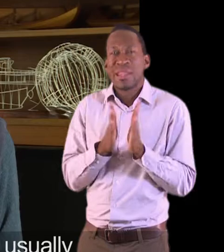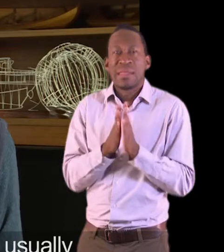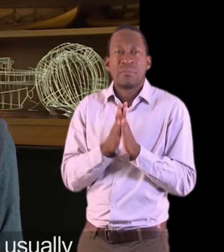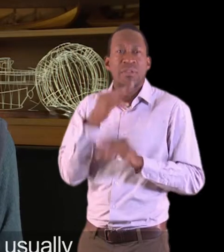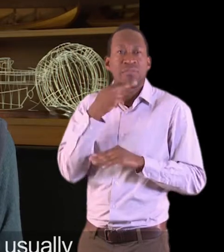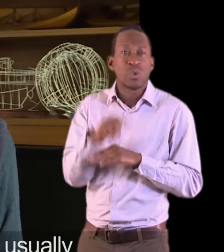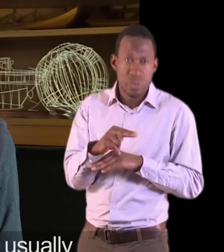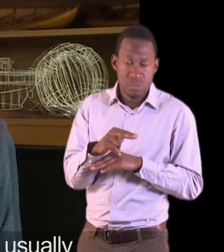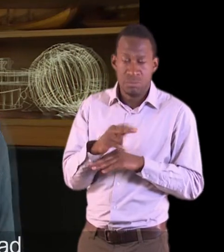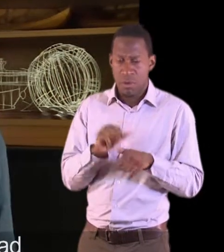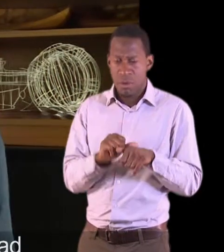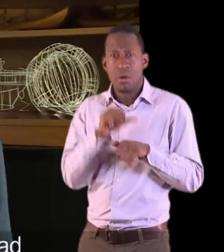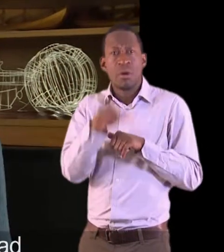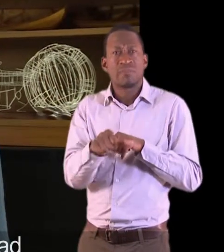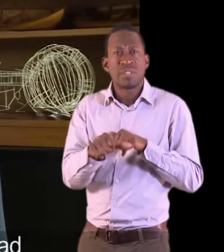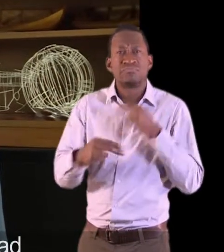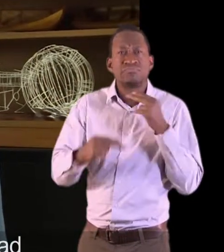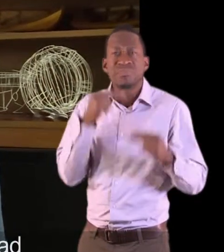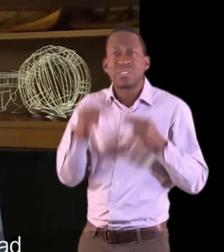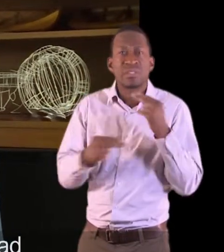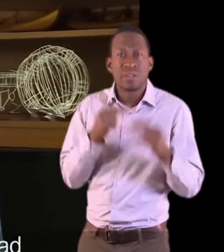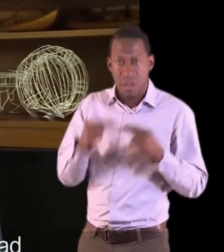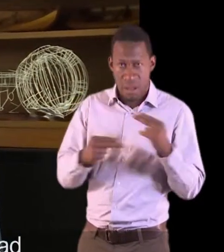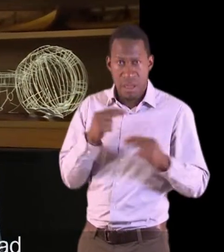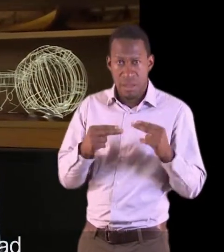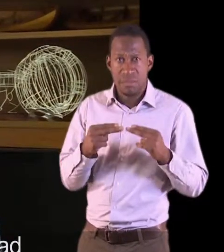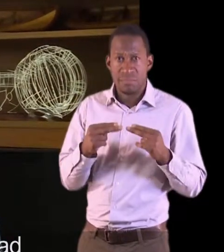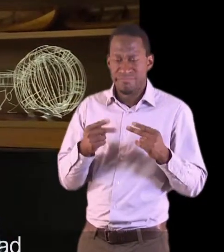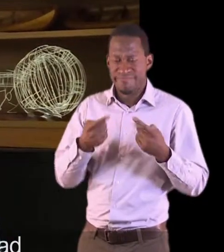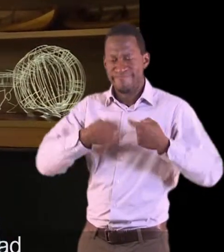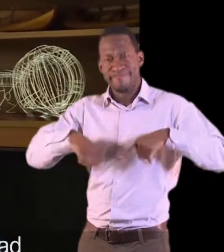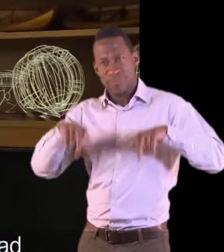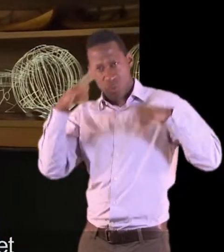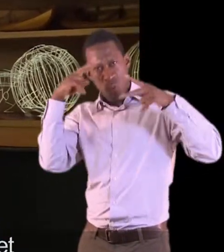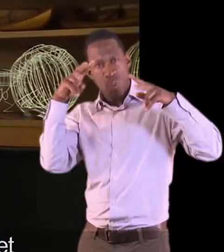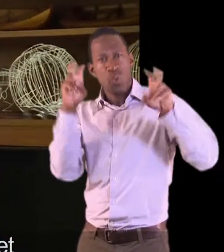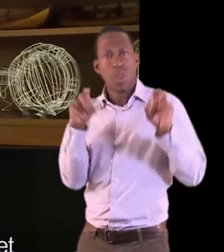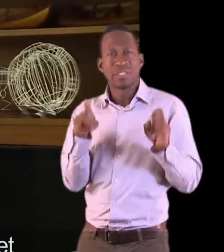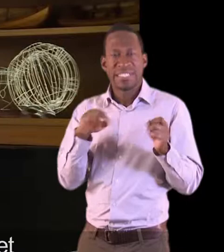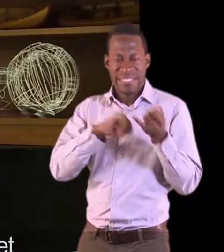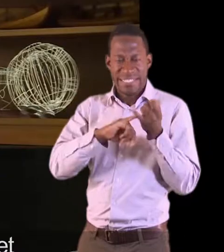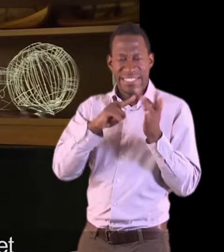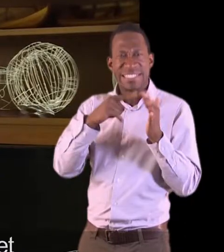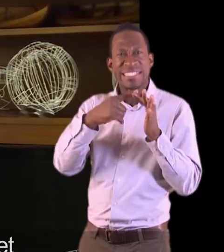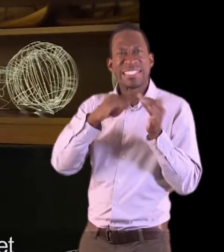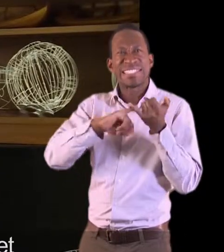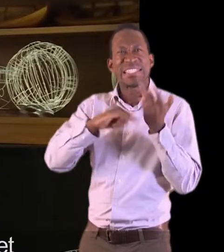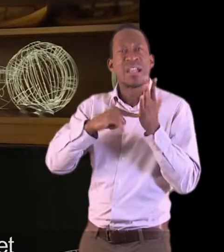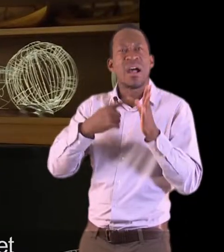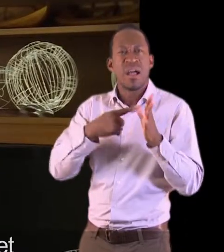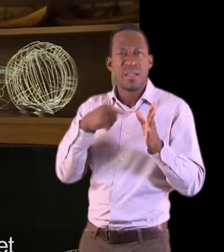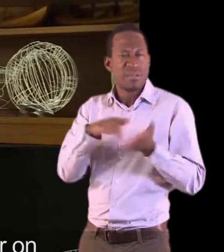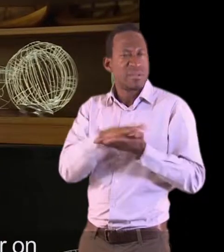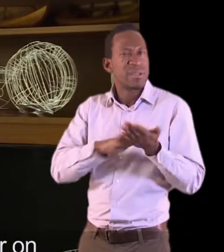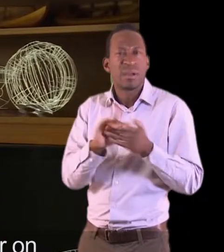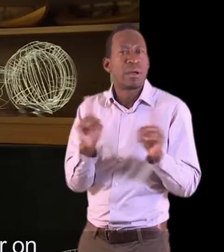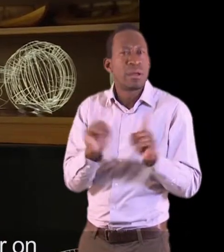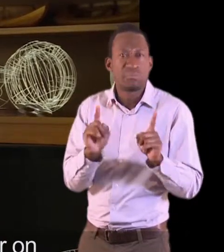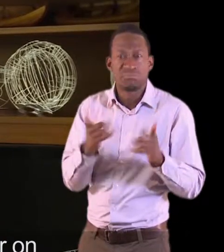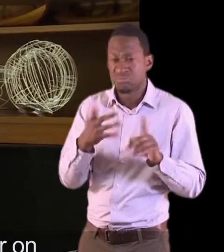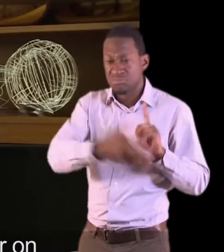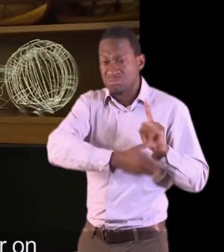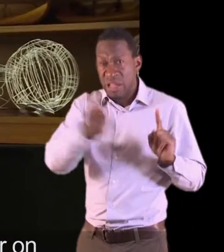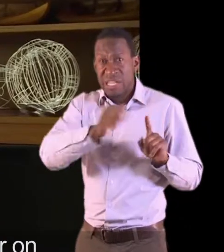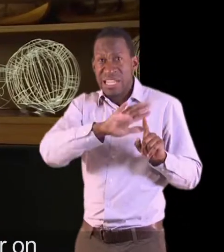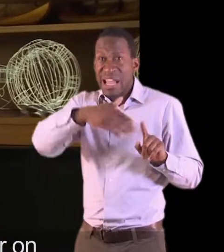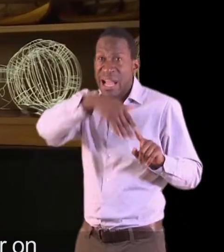afternoon. After dinner, we had what they call siesta. In other words, get the kids out of the way, get them into bed